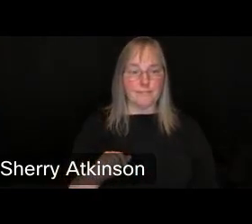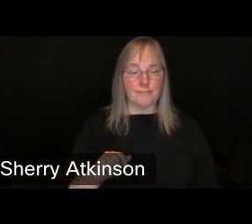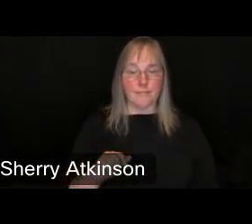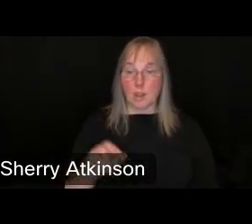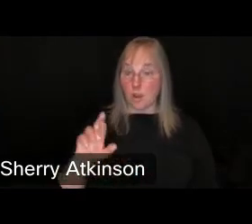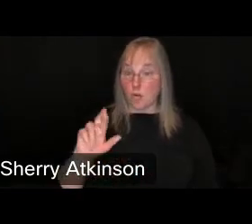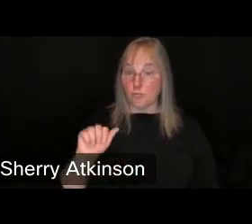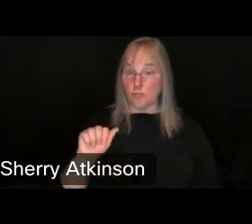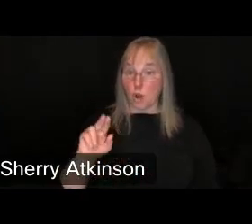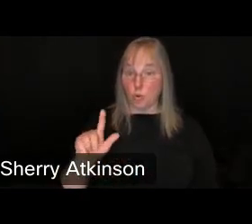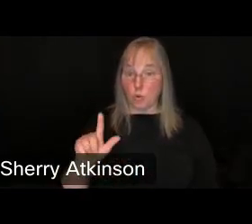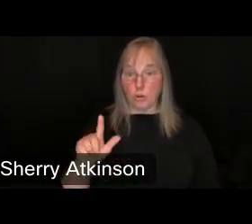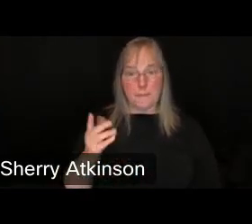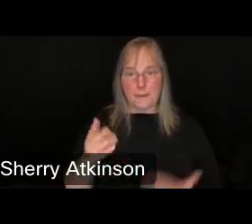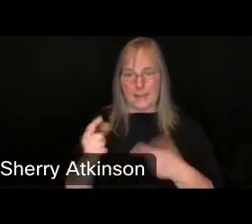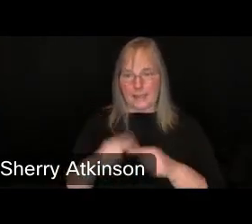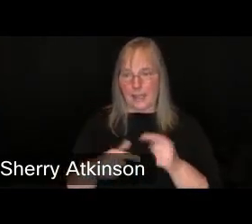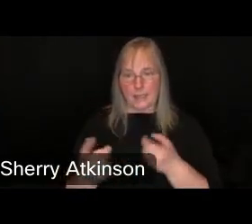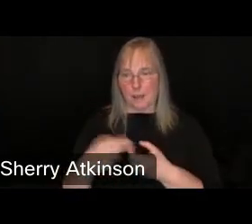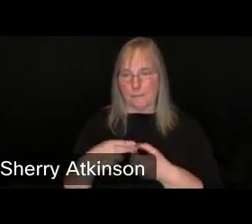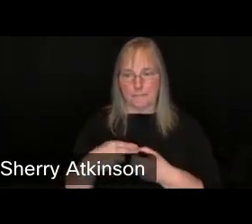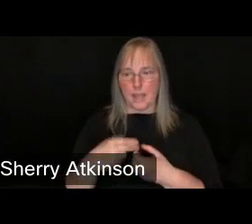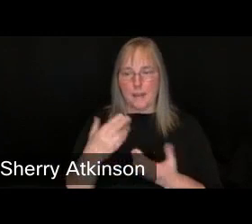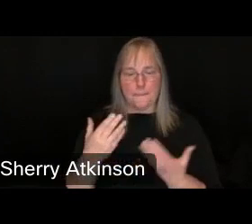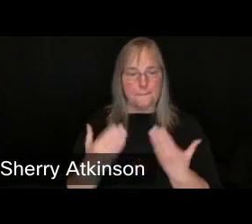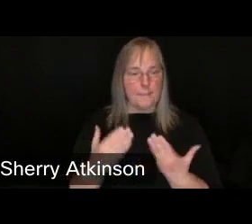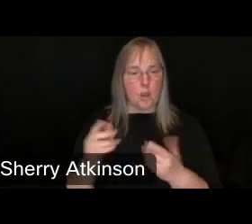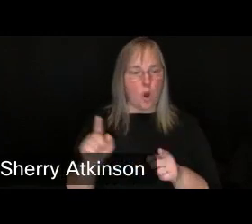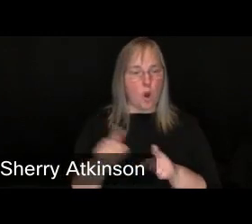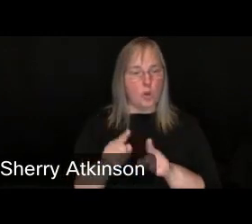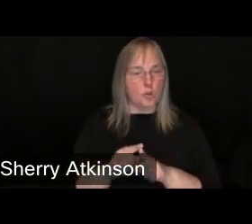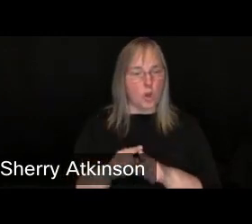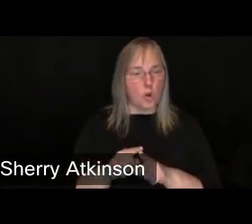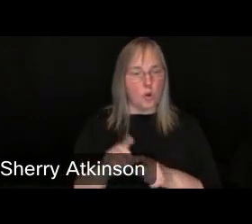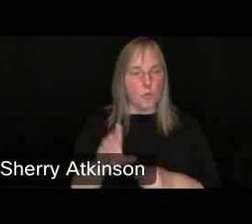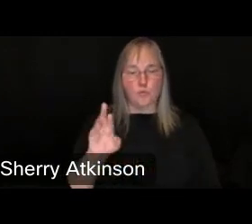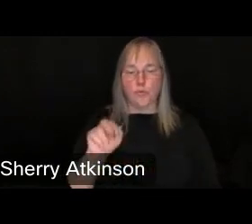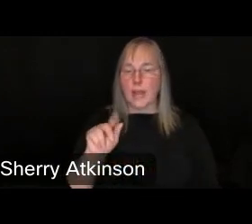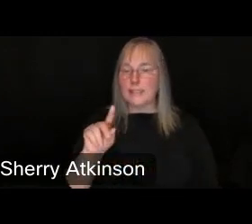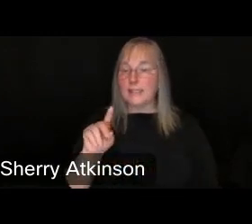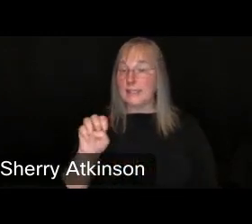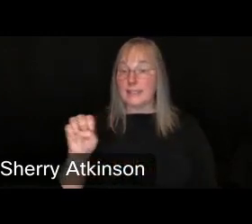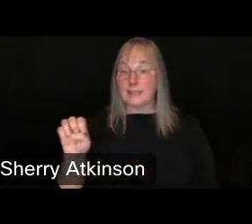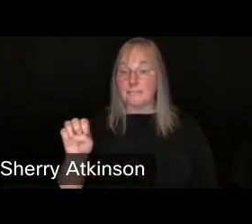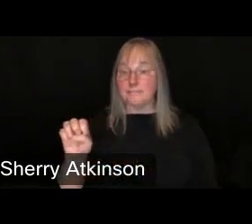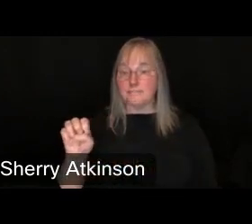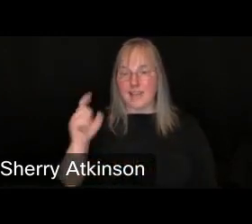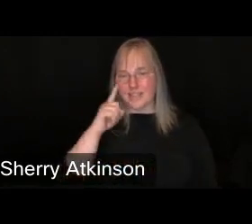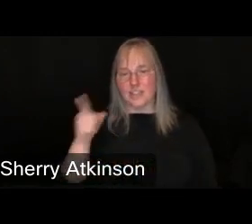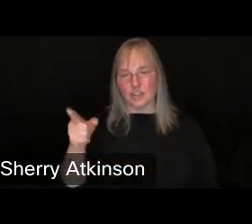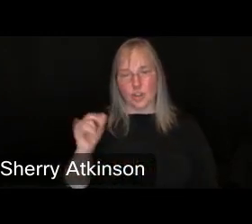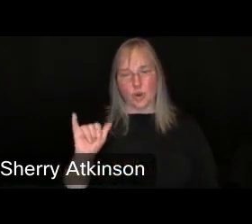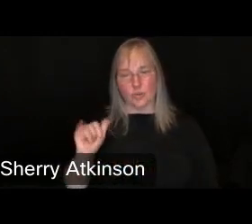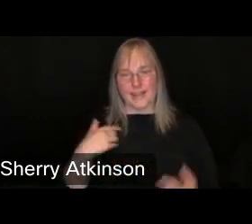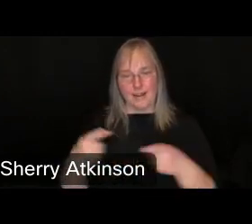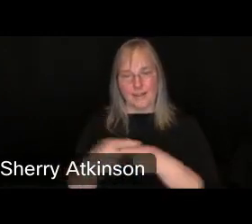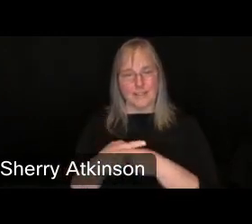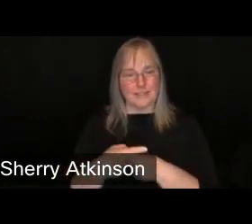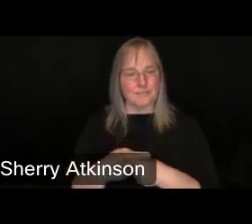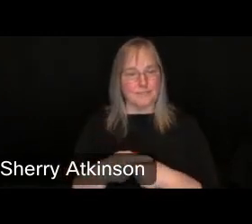Raul may not be able to make it. Maybe also Brandy. Brandy, are you there? I think she also have a conflict there.